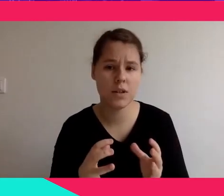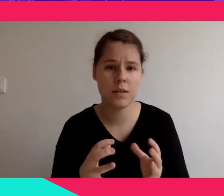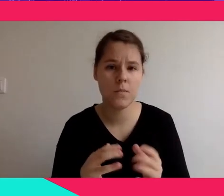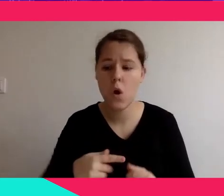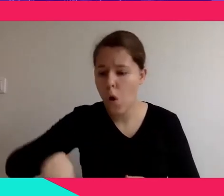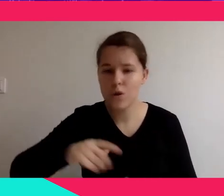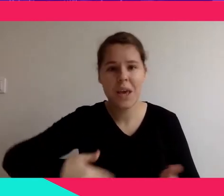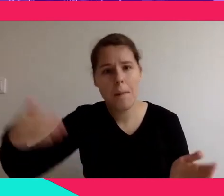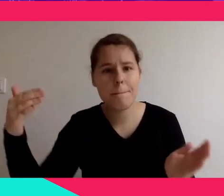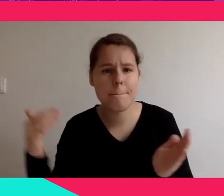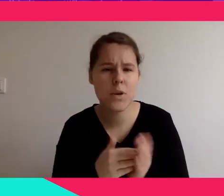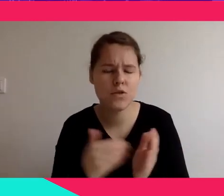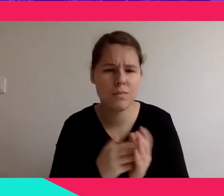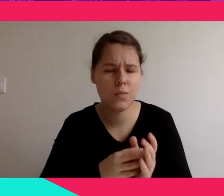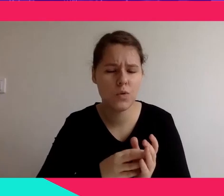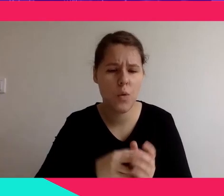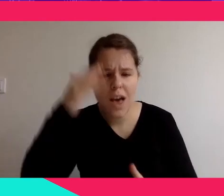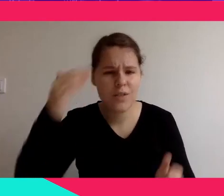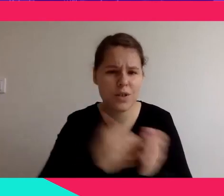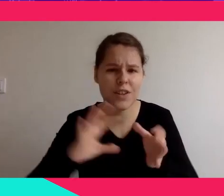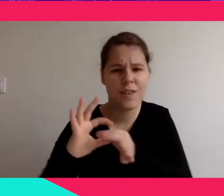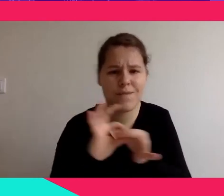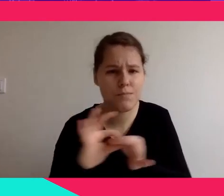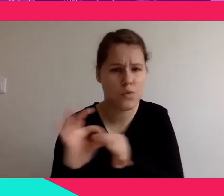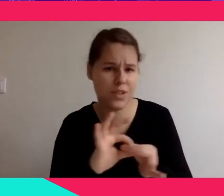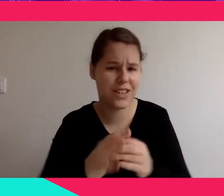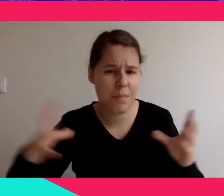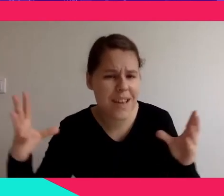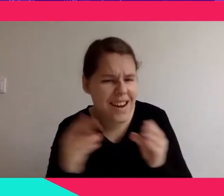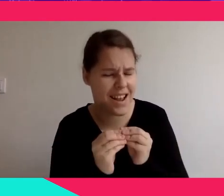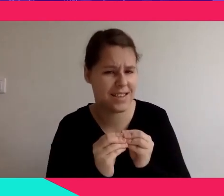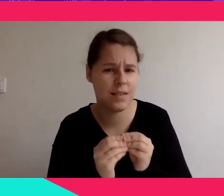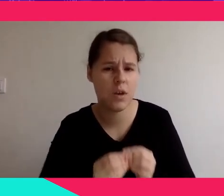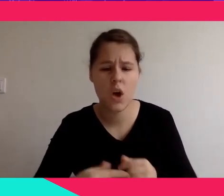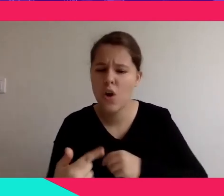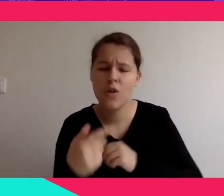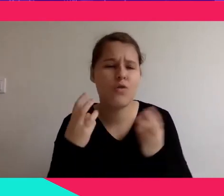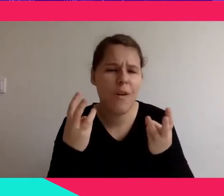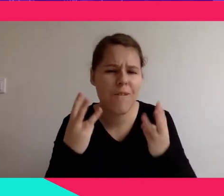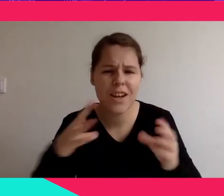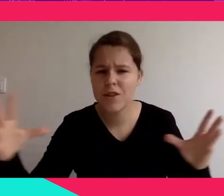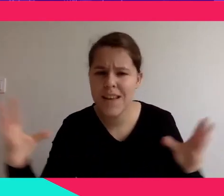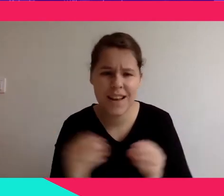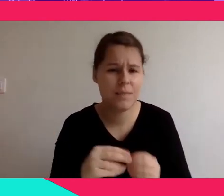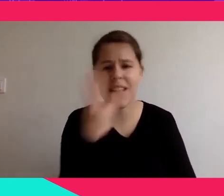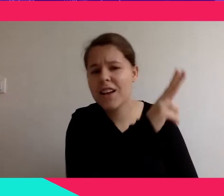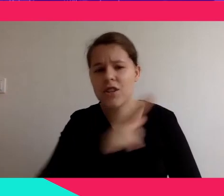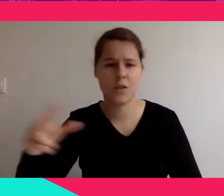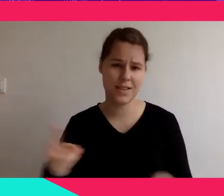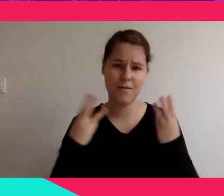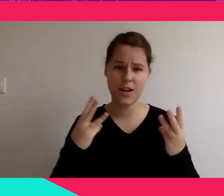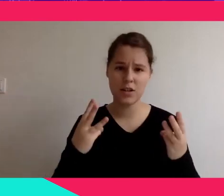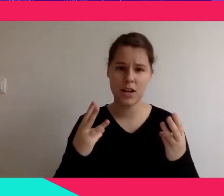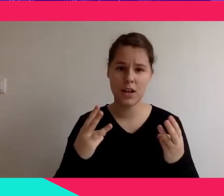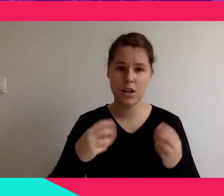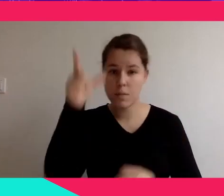the togetherness of the experience, how much is it important for everyone who comes into the